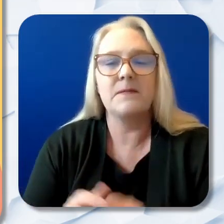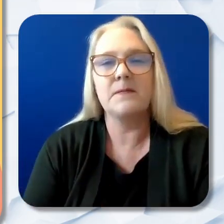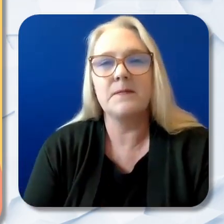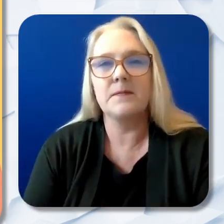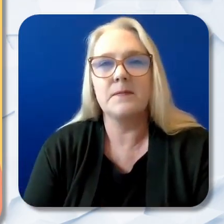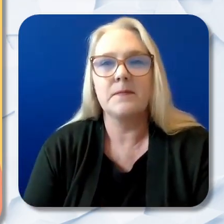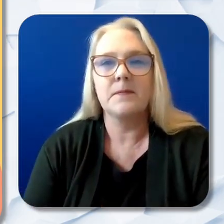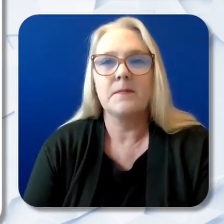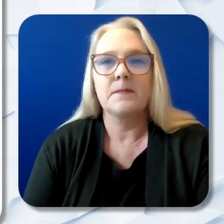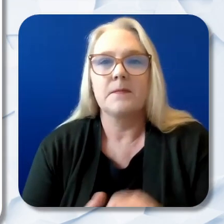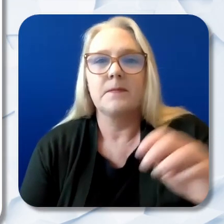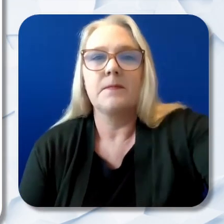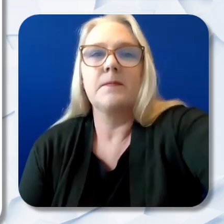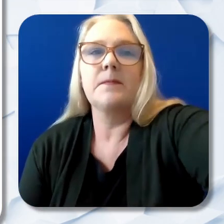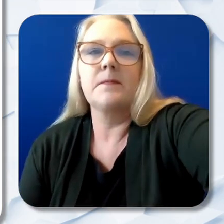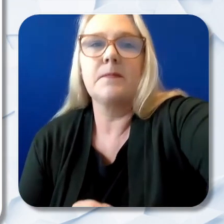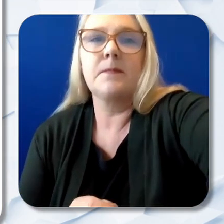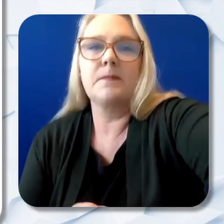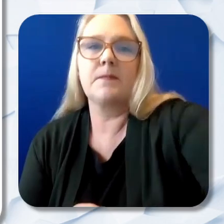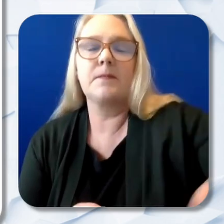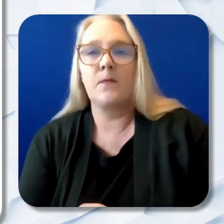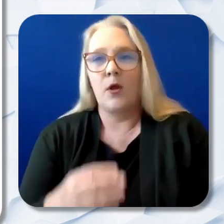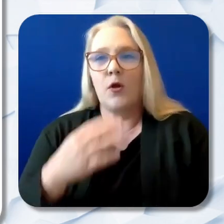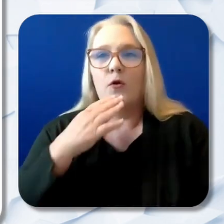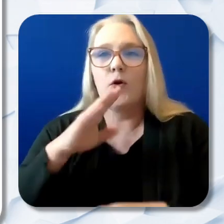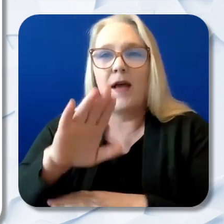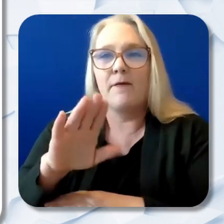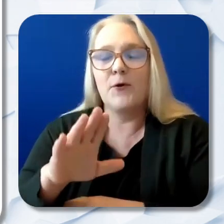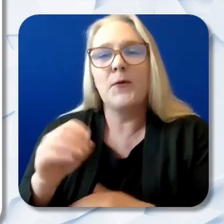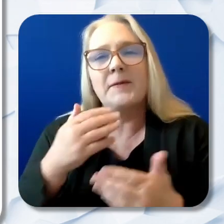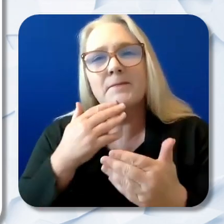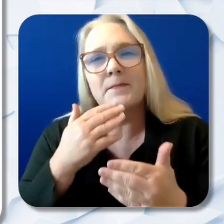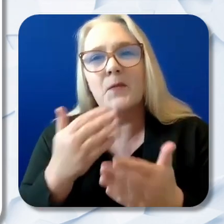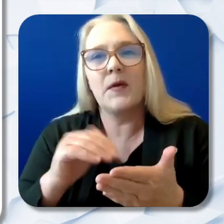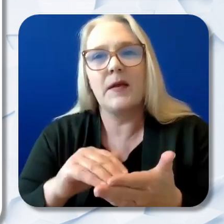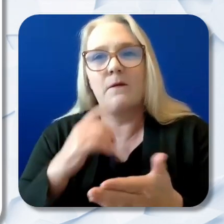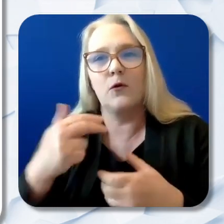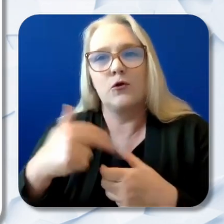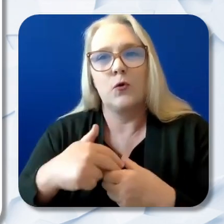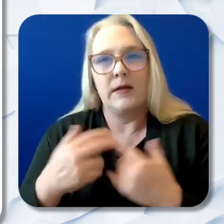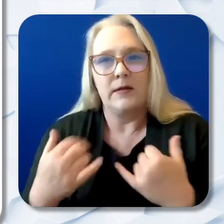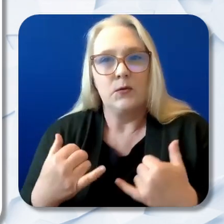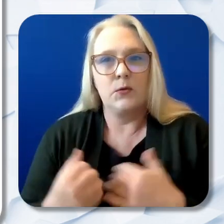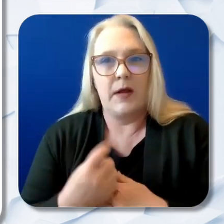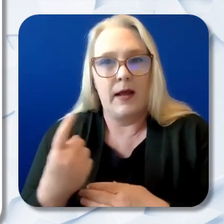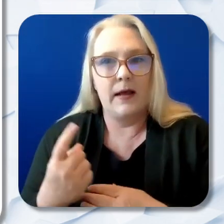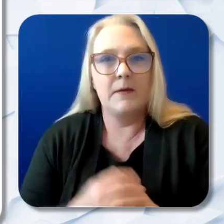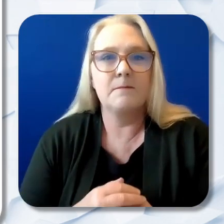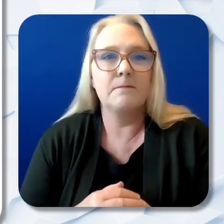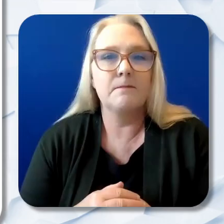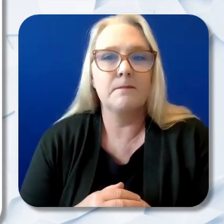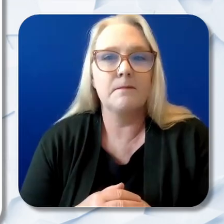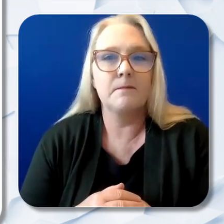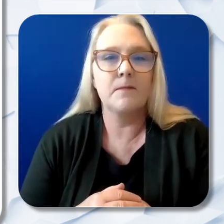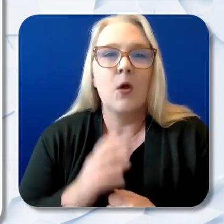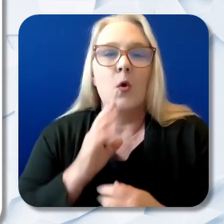please. Good afternoon, everyone, and thank you again for joining us today. I will